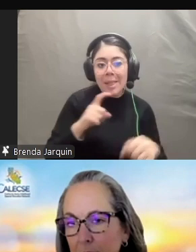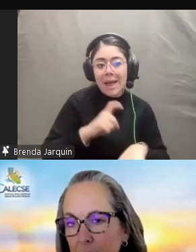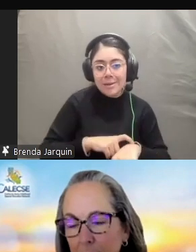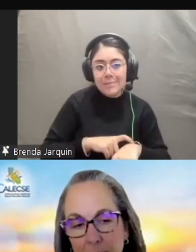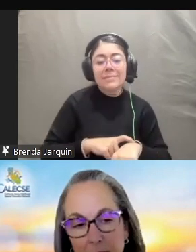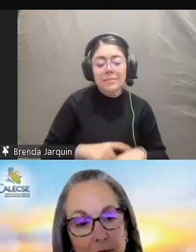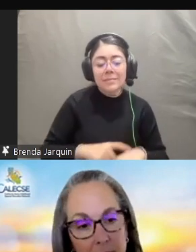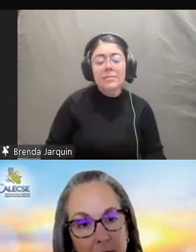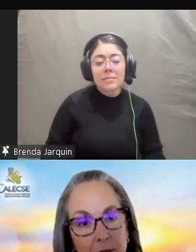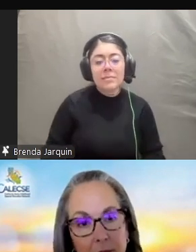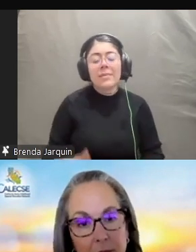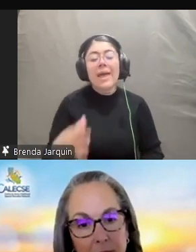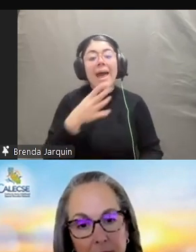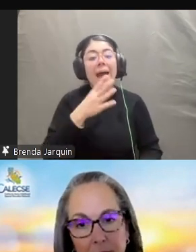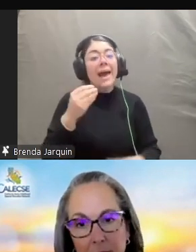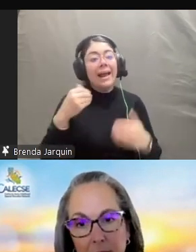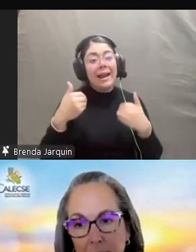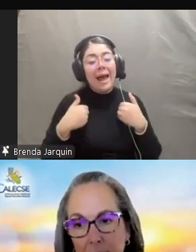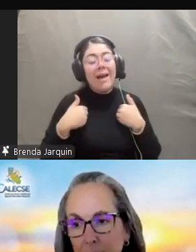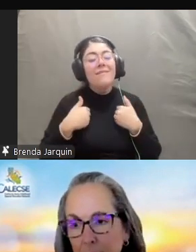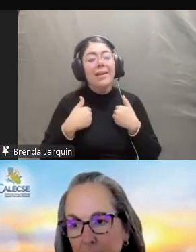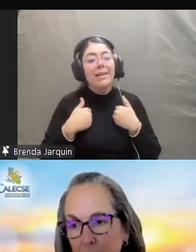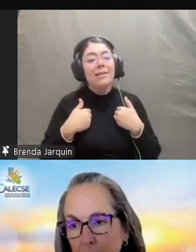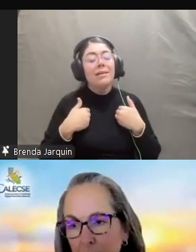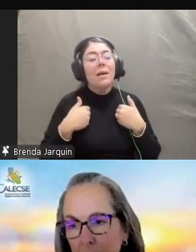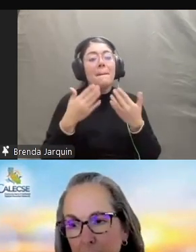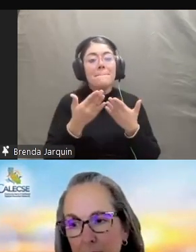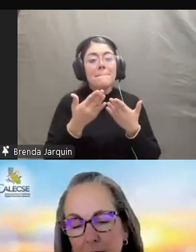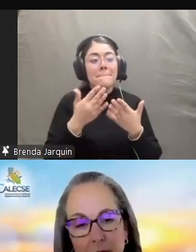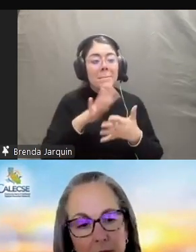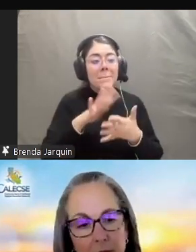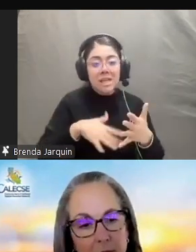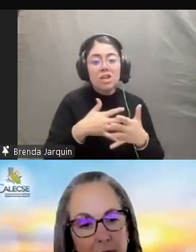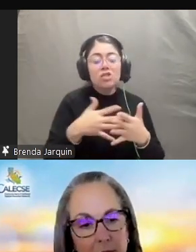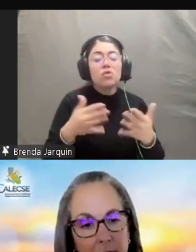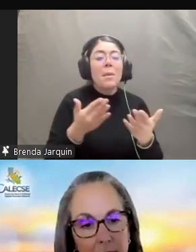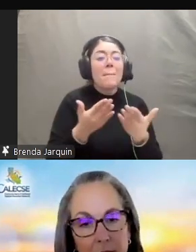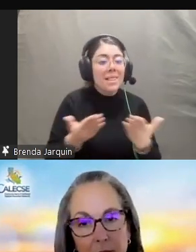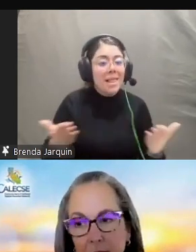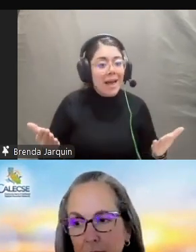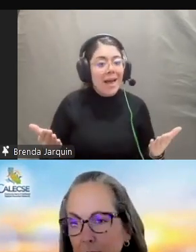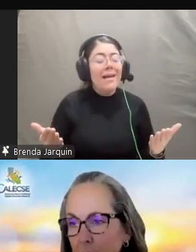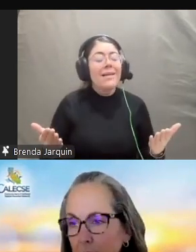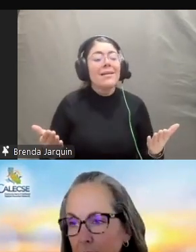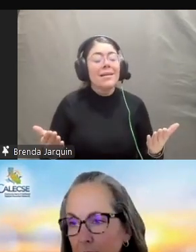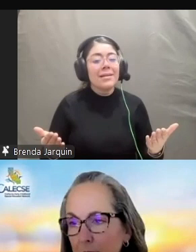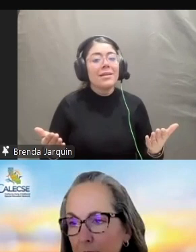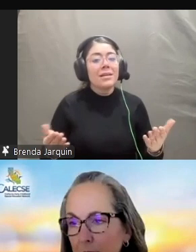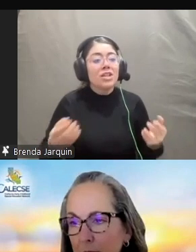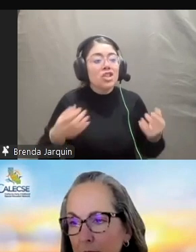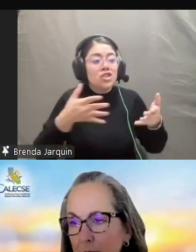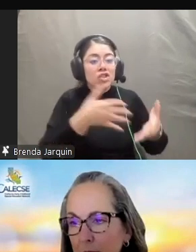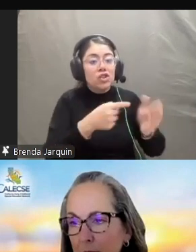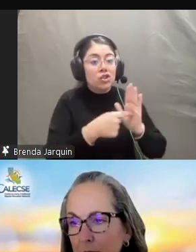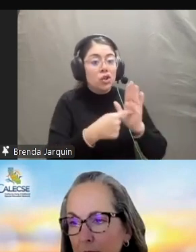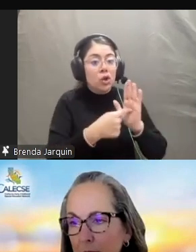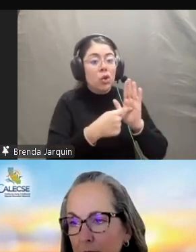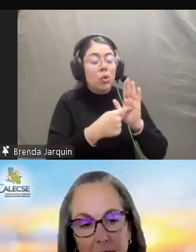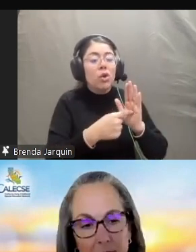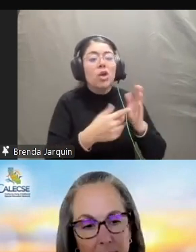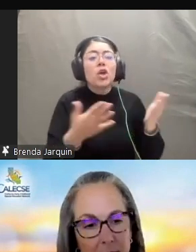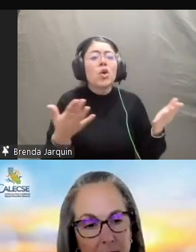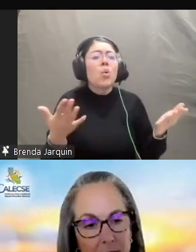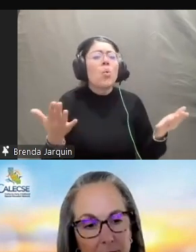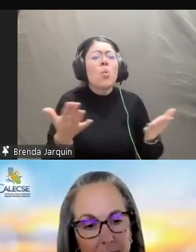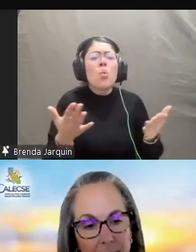outlined in your interagency agreement is critical. And you really want to have a thought process of what